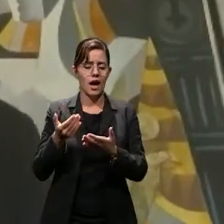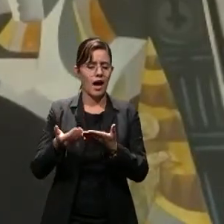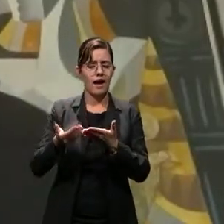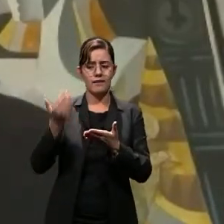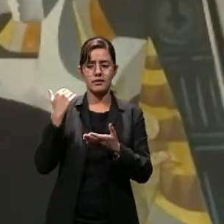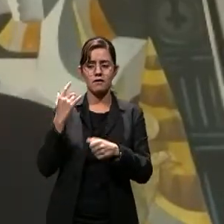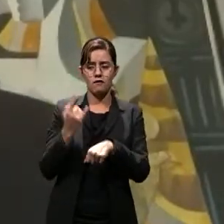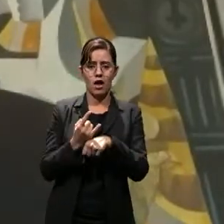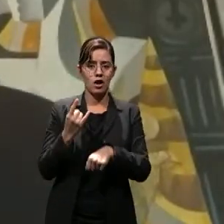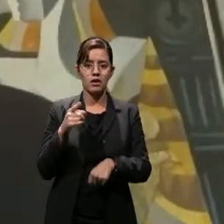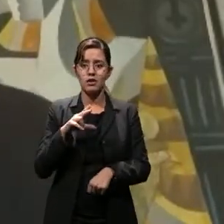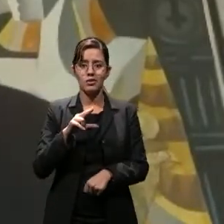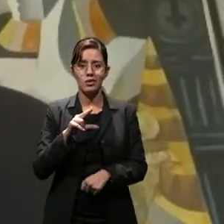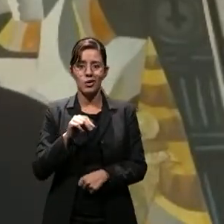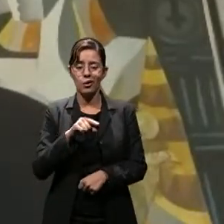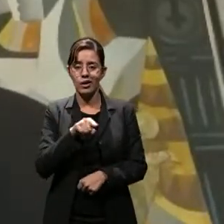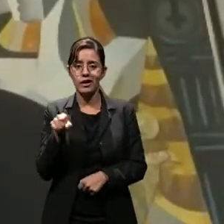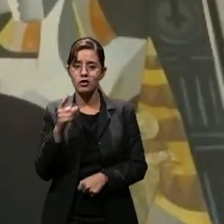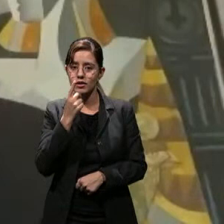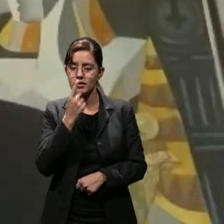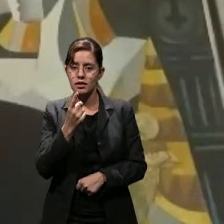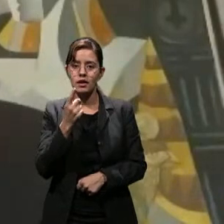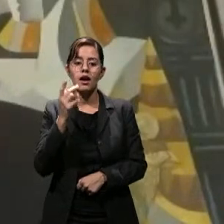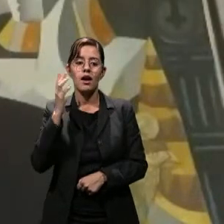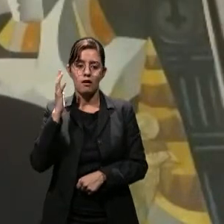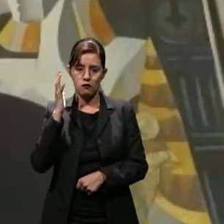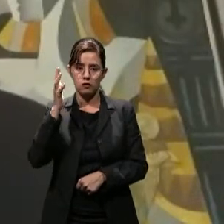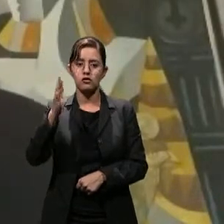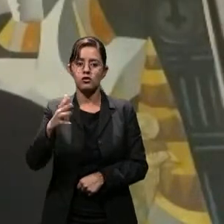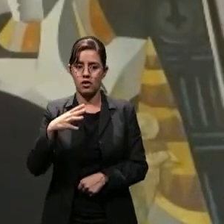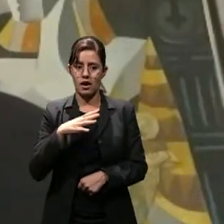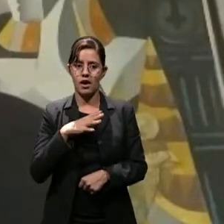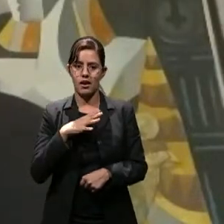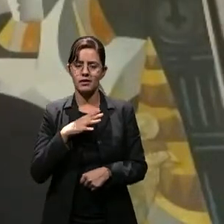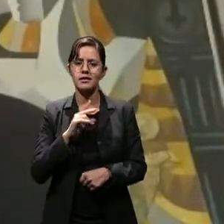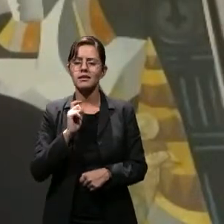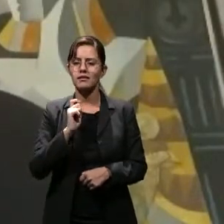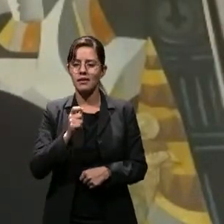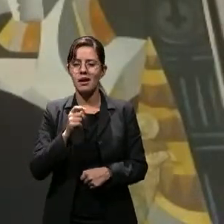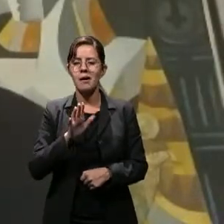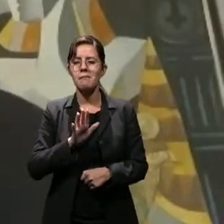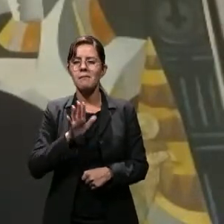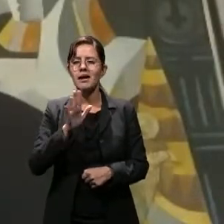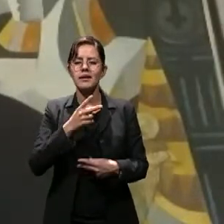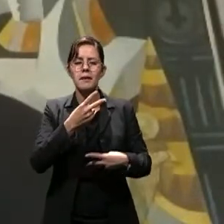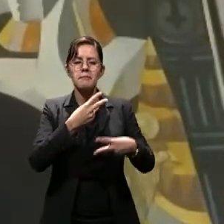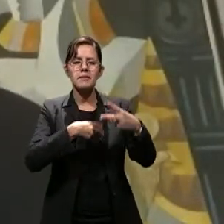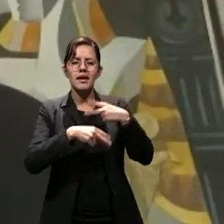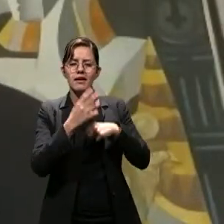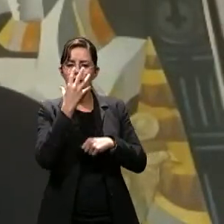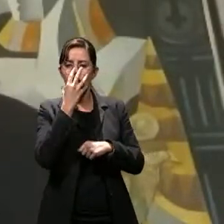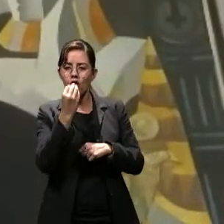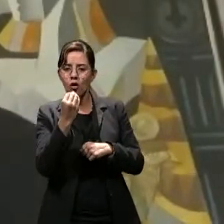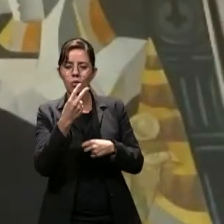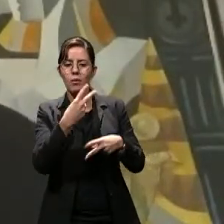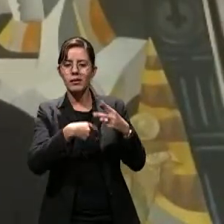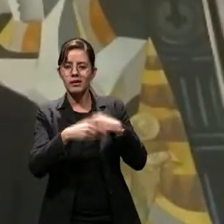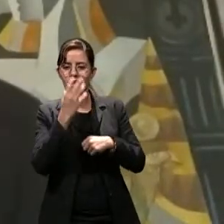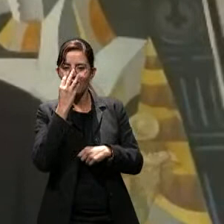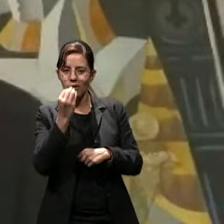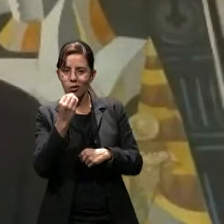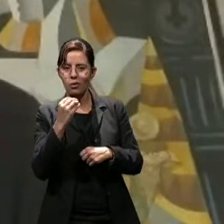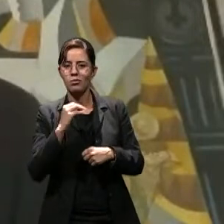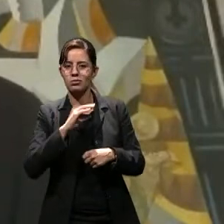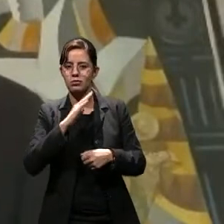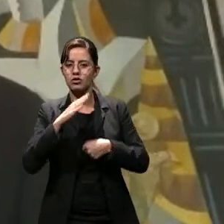future. They didn't say there was a fraud. They say it will be a fraud. There shall be a fraud. Here